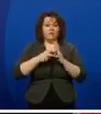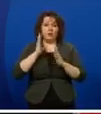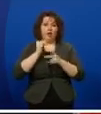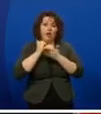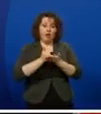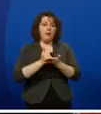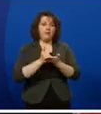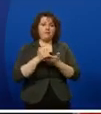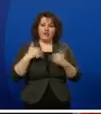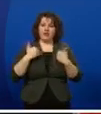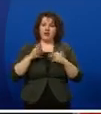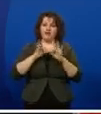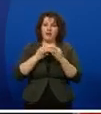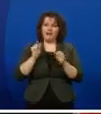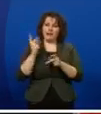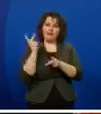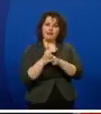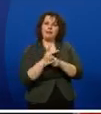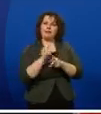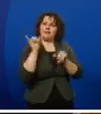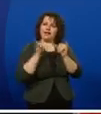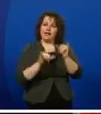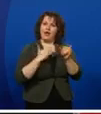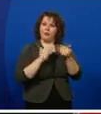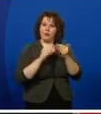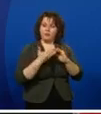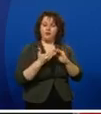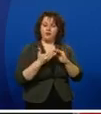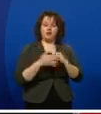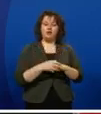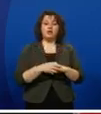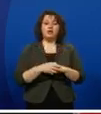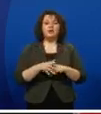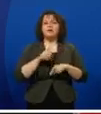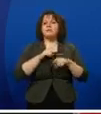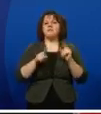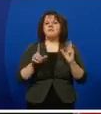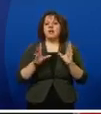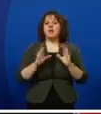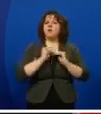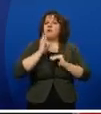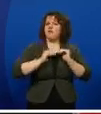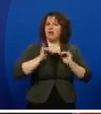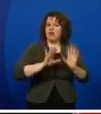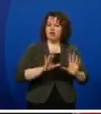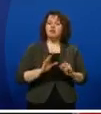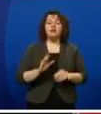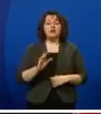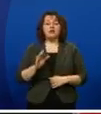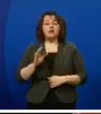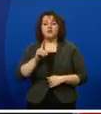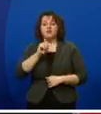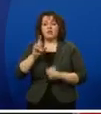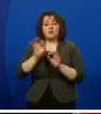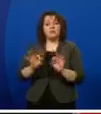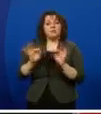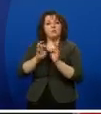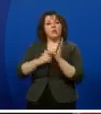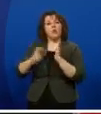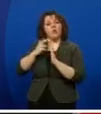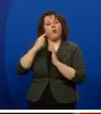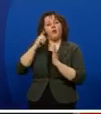recruiting young families to our community. But it goes beyond that. It provides an important role in